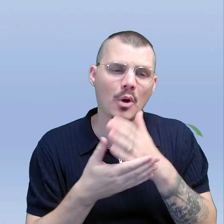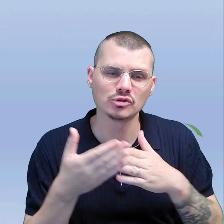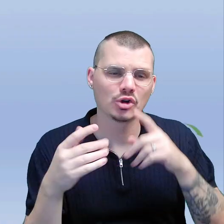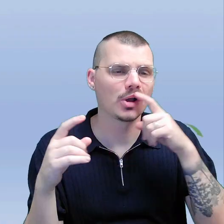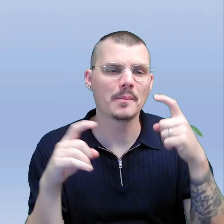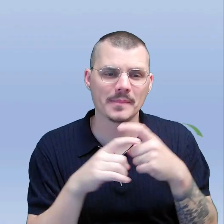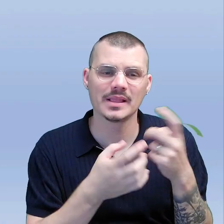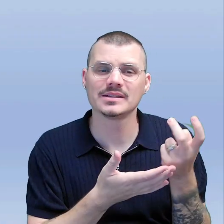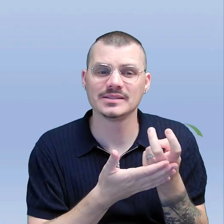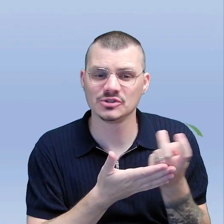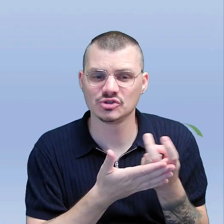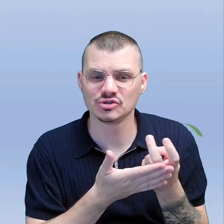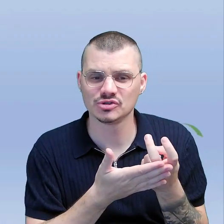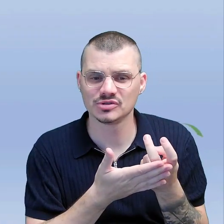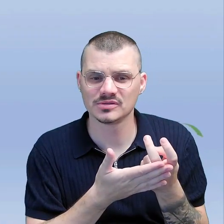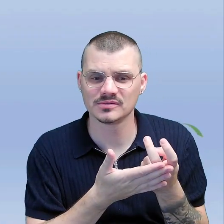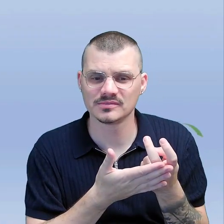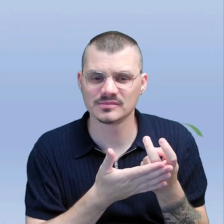seizures.